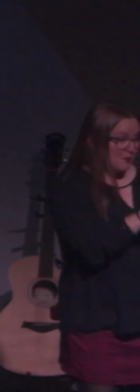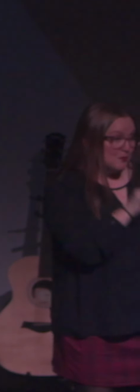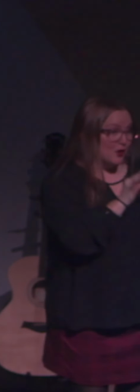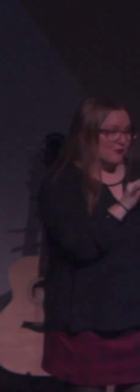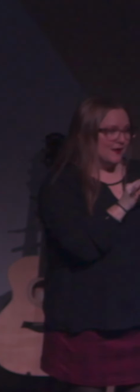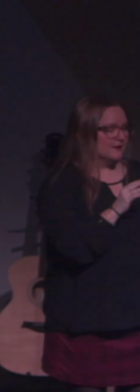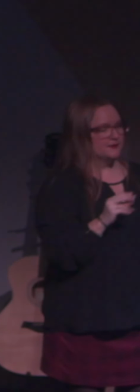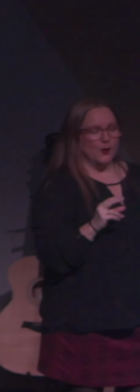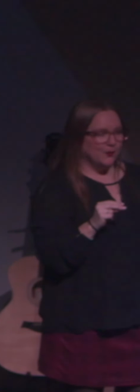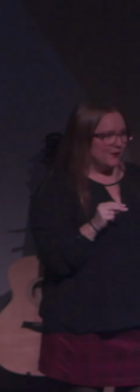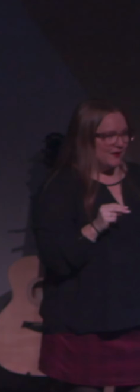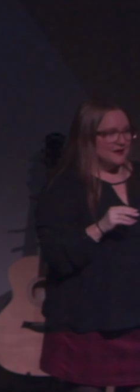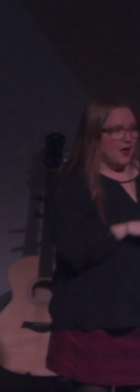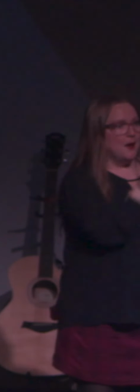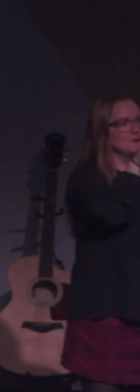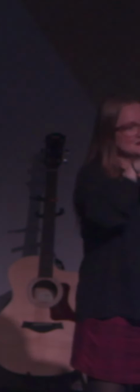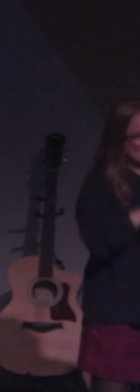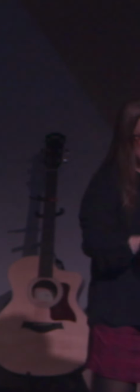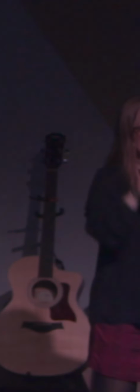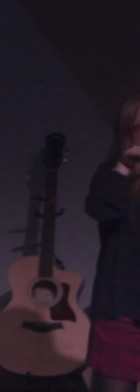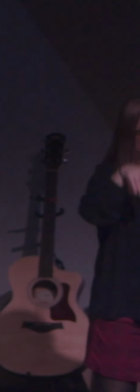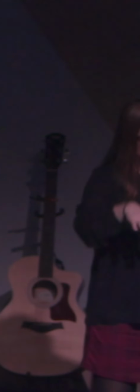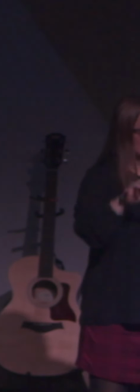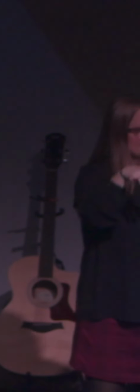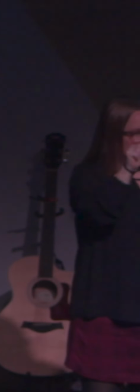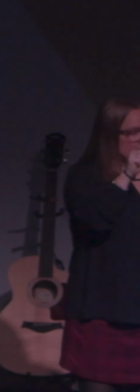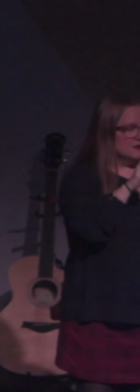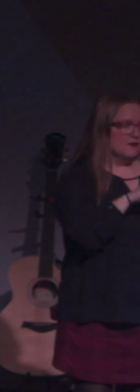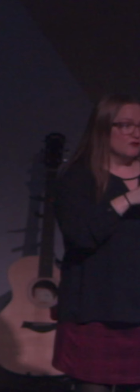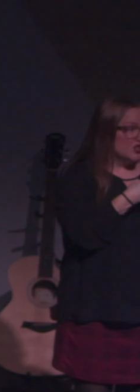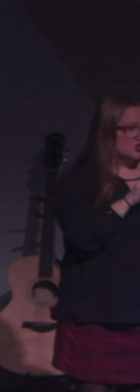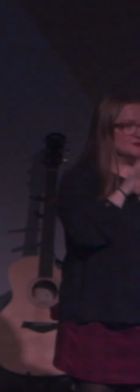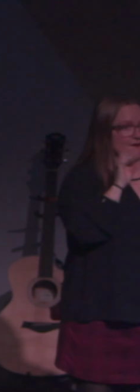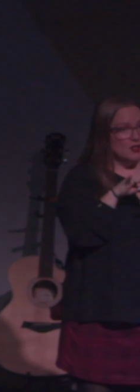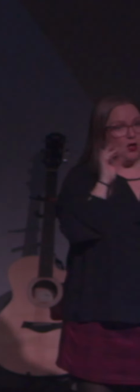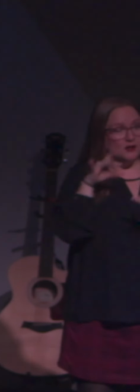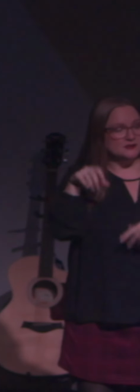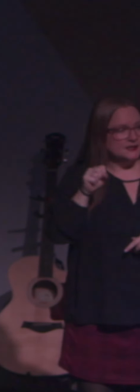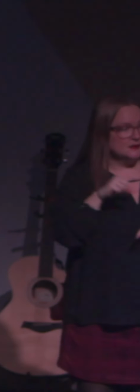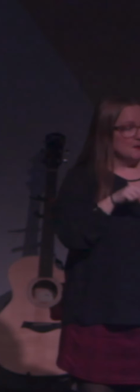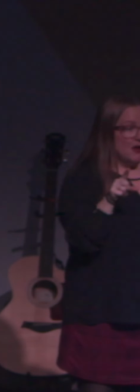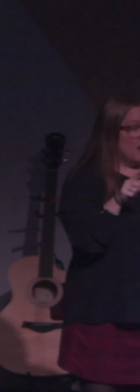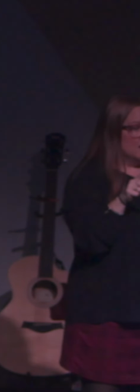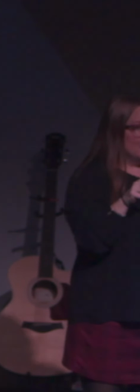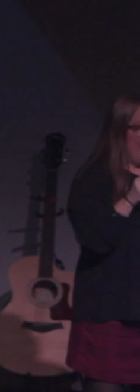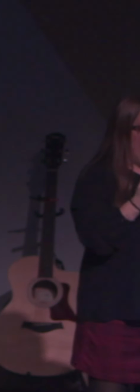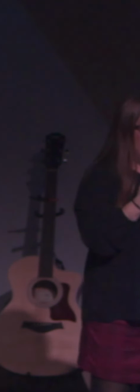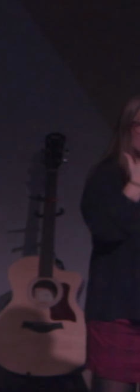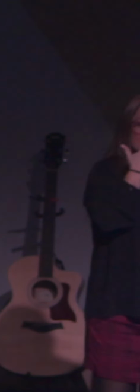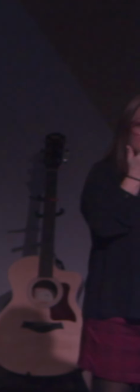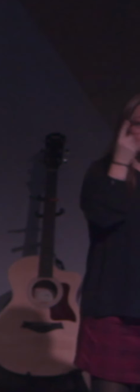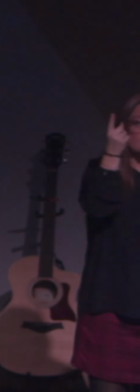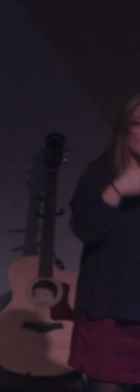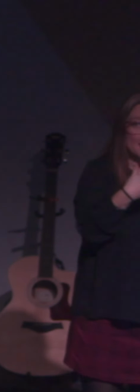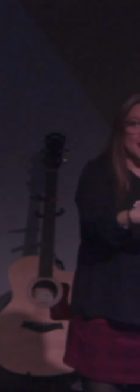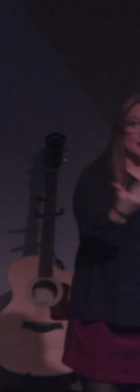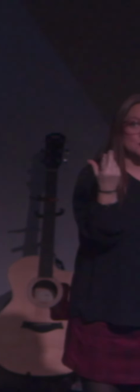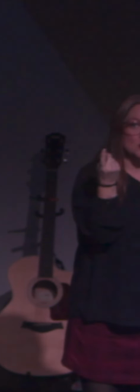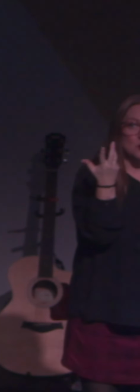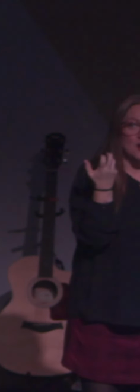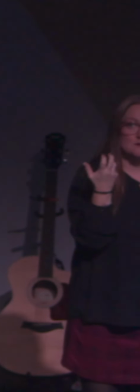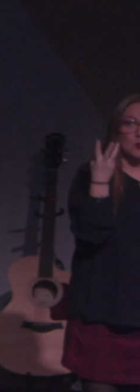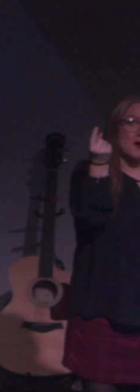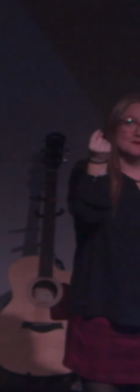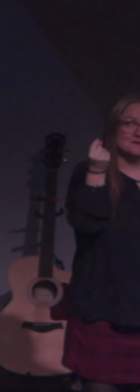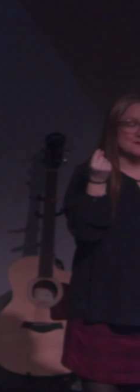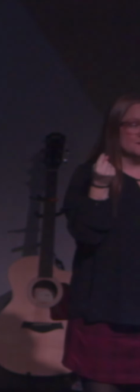I've lost more friendships over the years. But I only care about the next step that he asked me to go on.